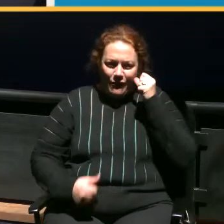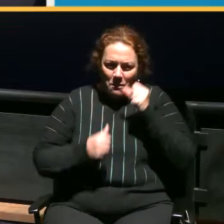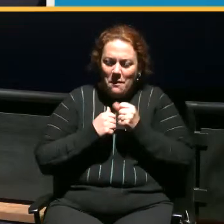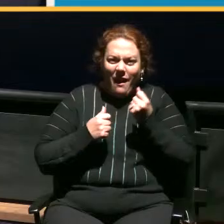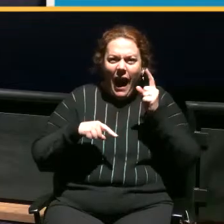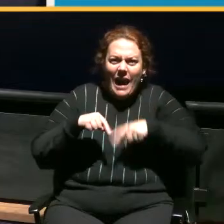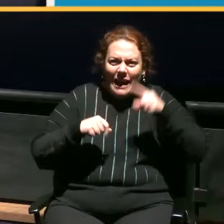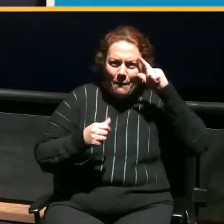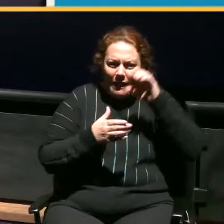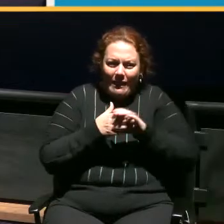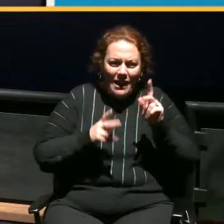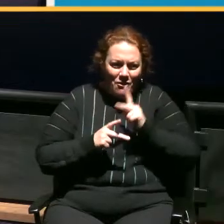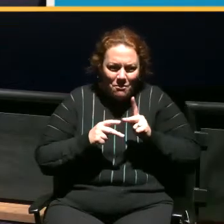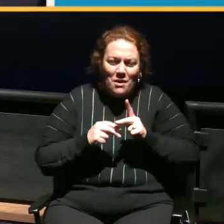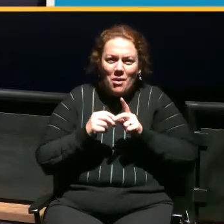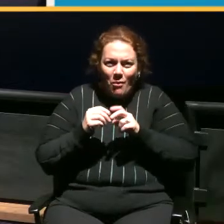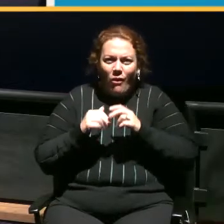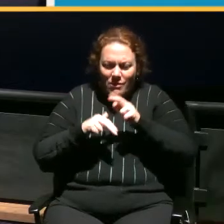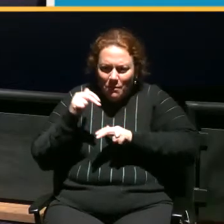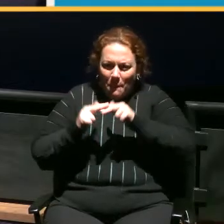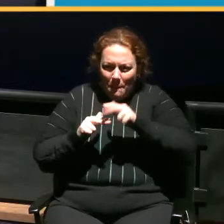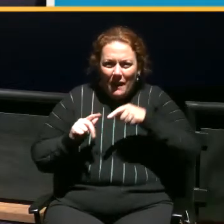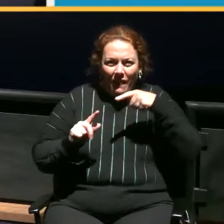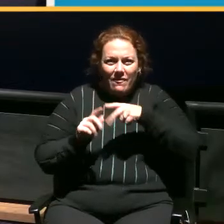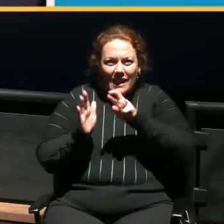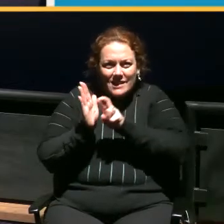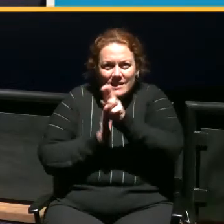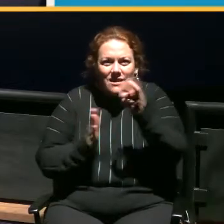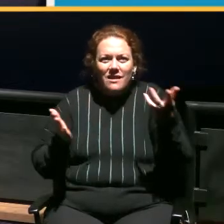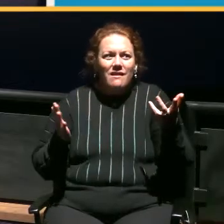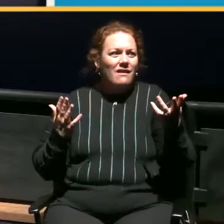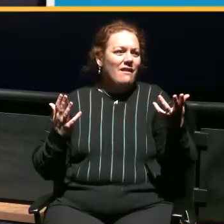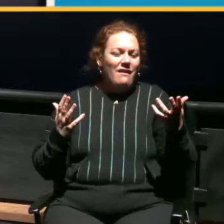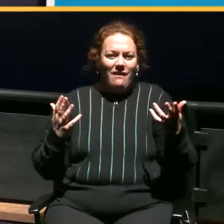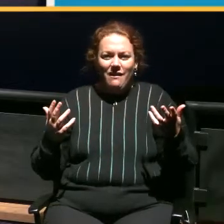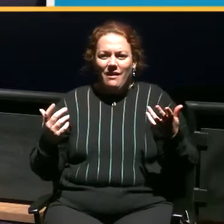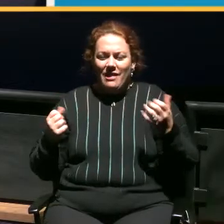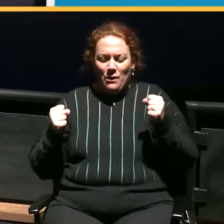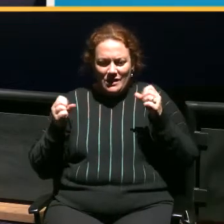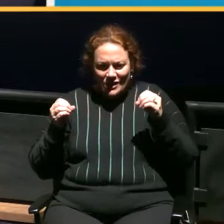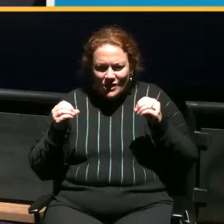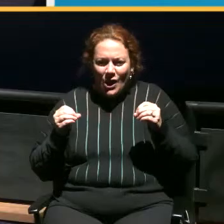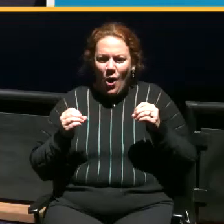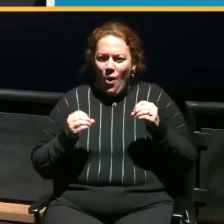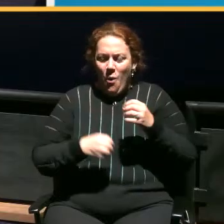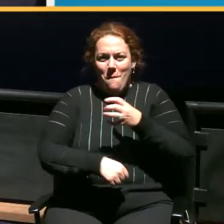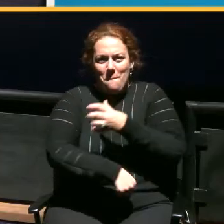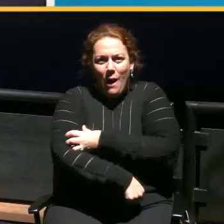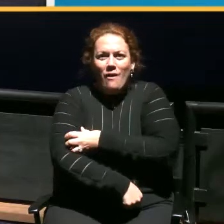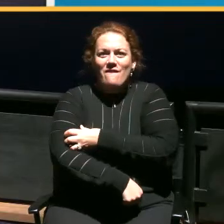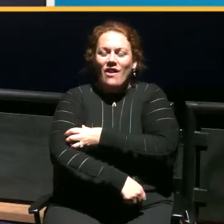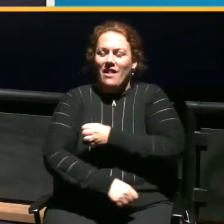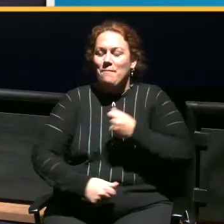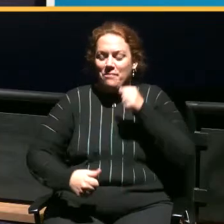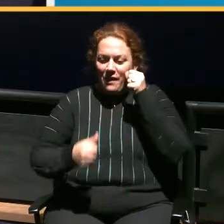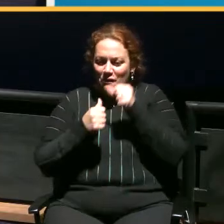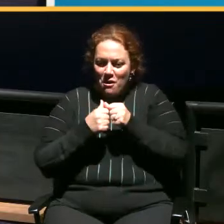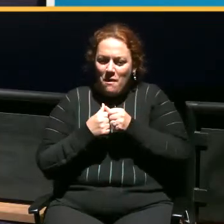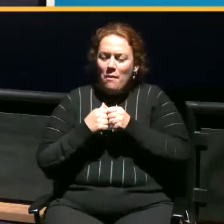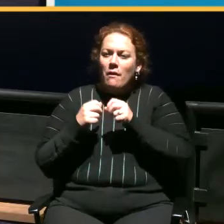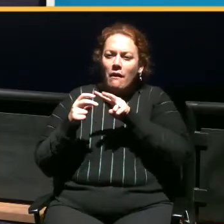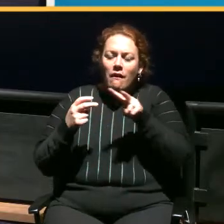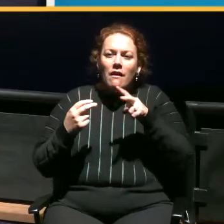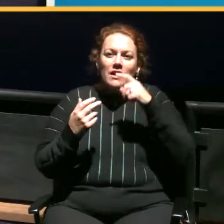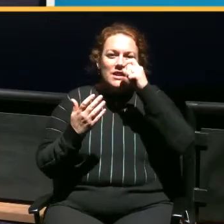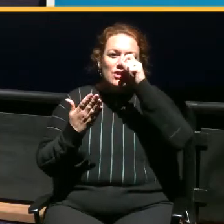believe people built this. It was one of the, I cannot believe that people could build something that was so powerful. And I remember looking at the